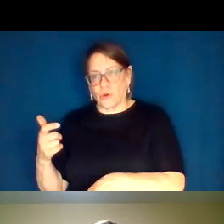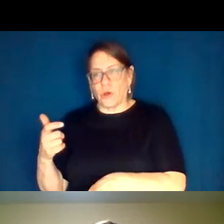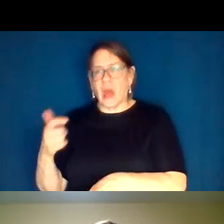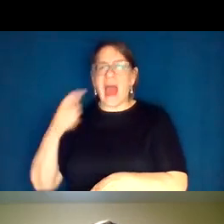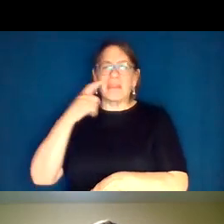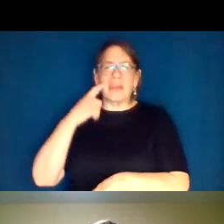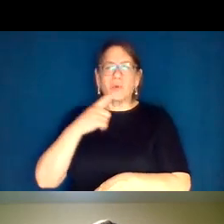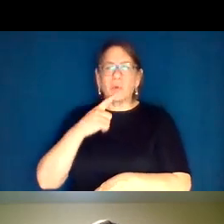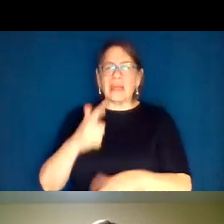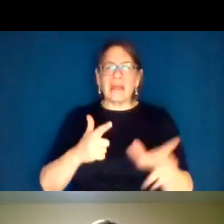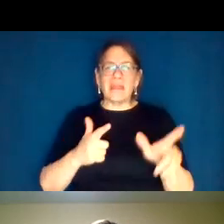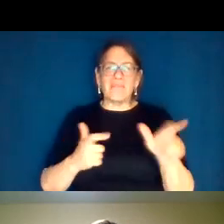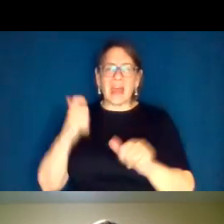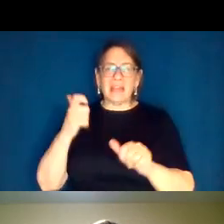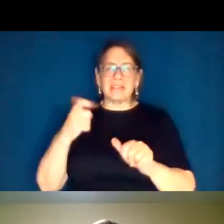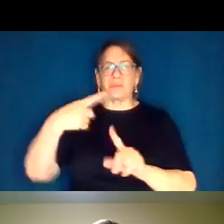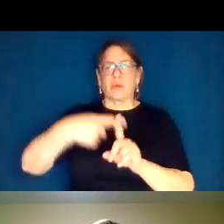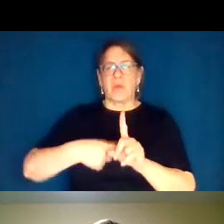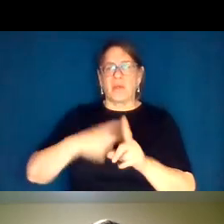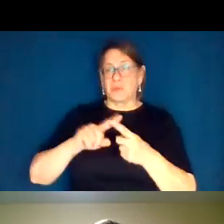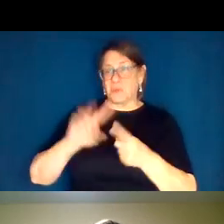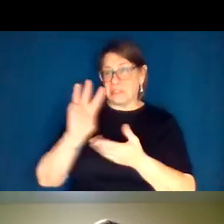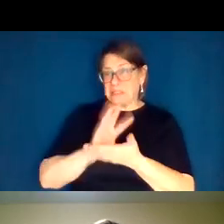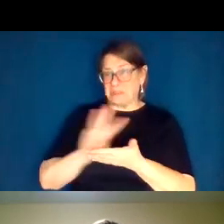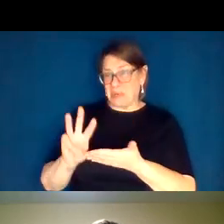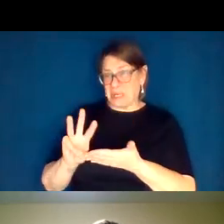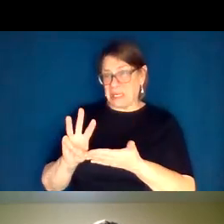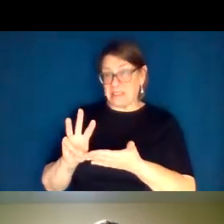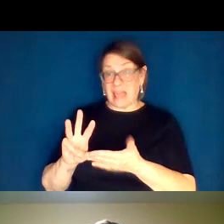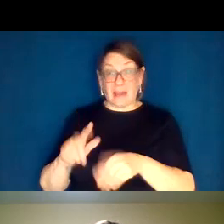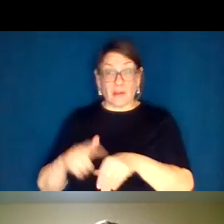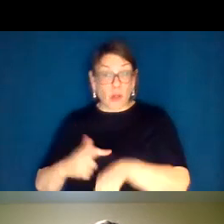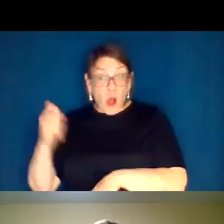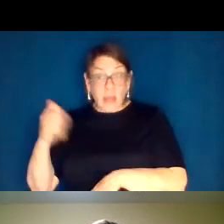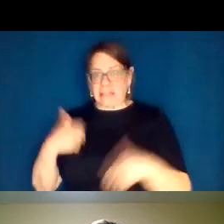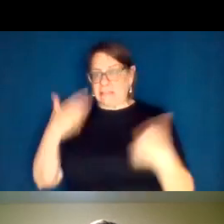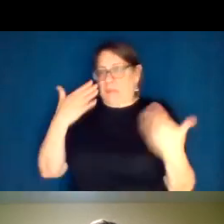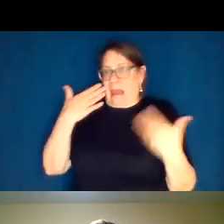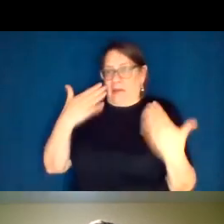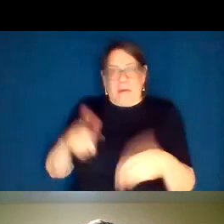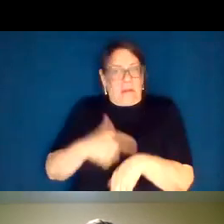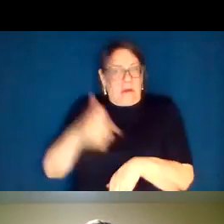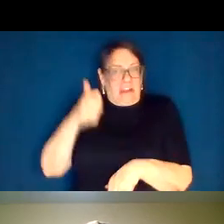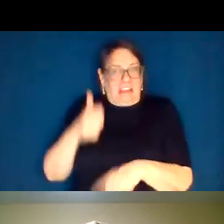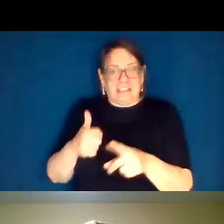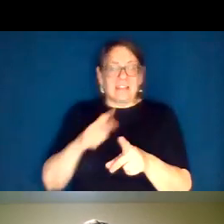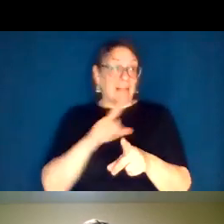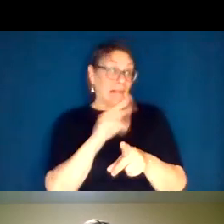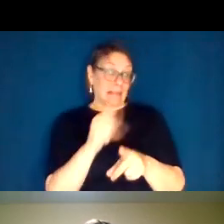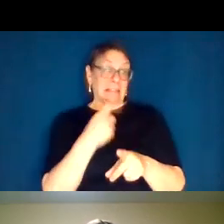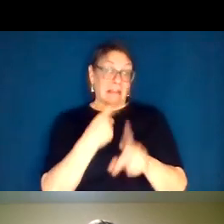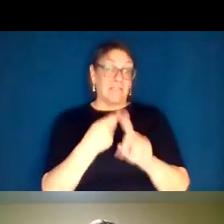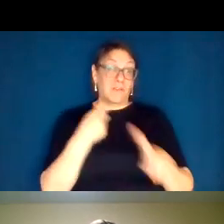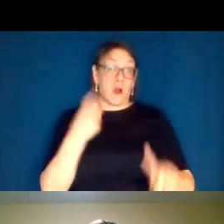it's been about a month to 6 weeks. And at longest, I don't know, Lisa, what's our longest one? Well, from